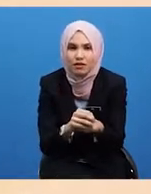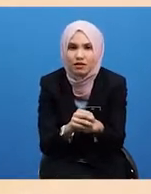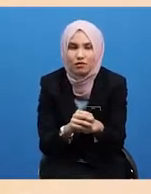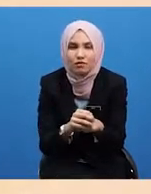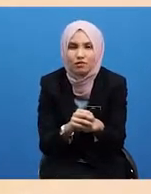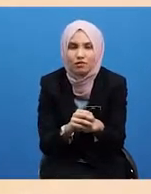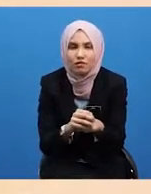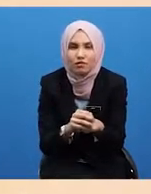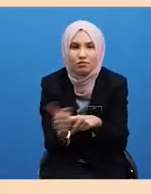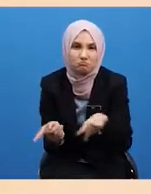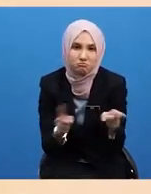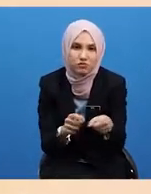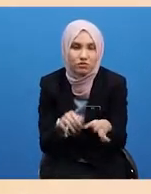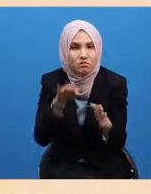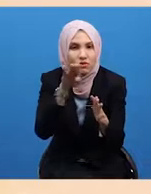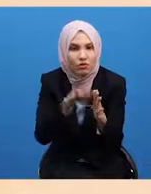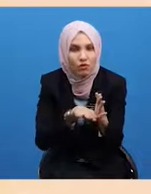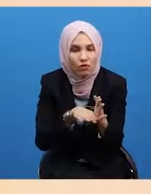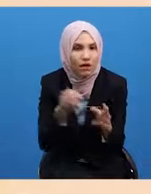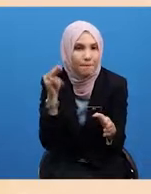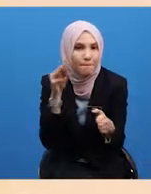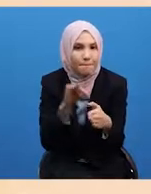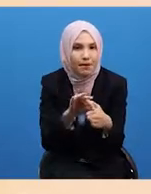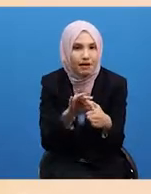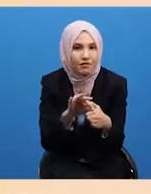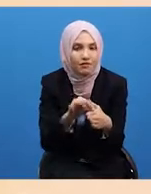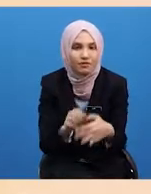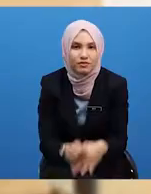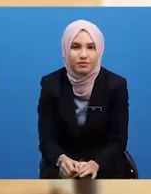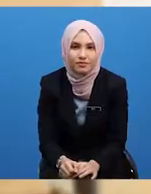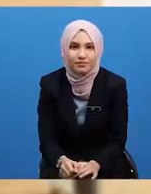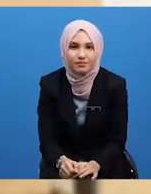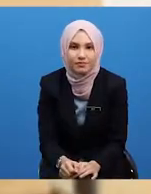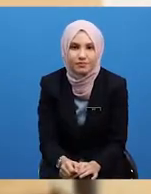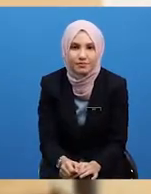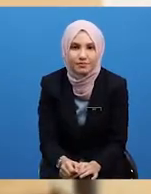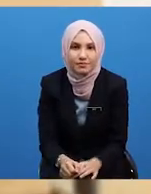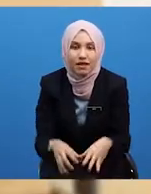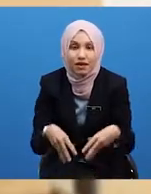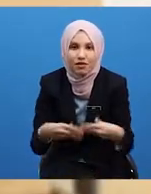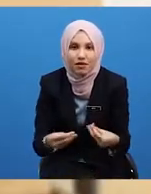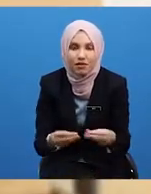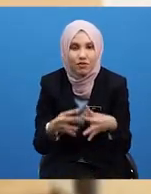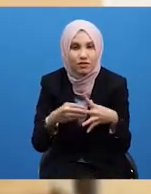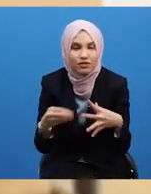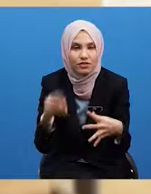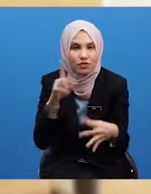will also make you lose marks for factual error. How about we choose